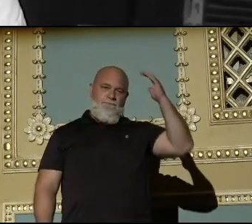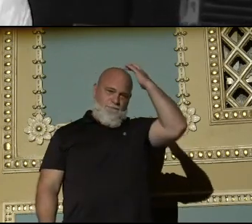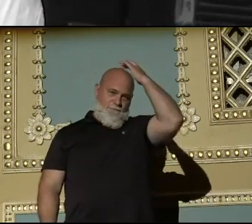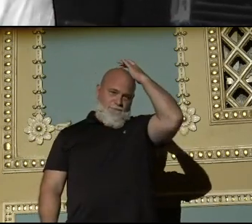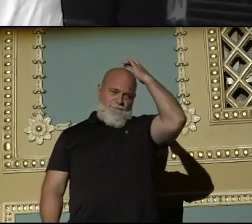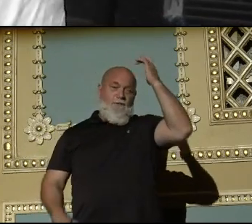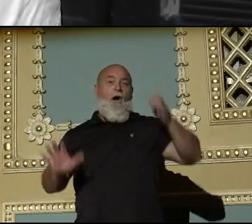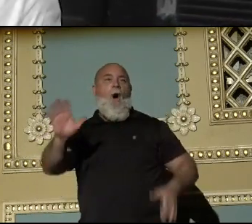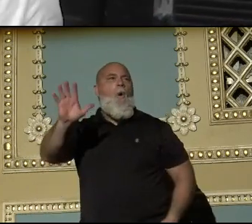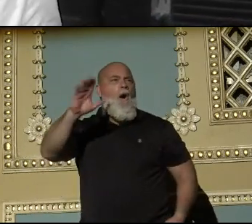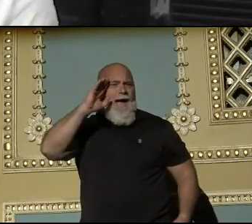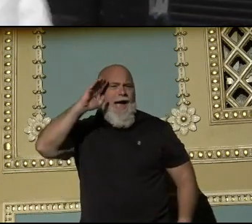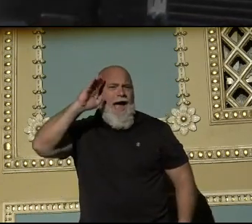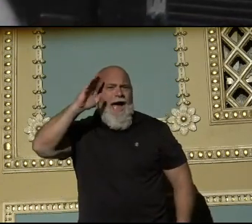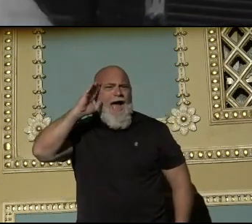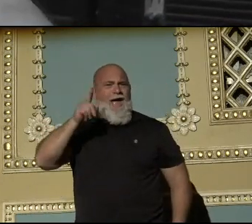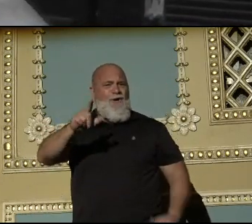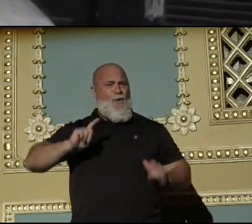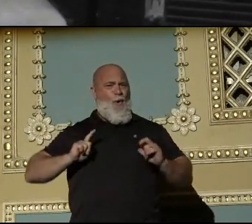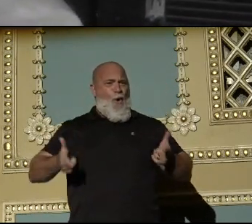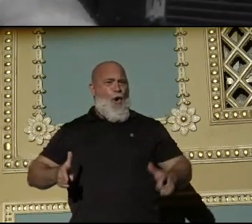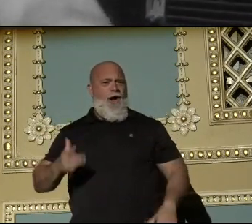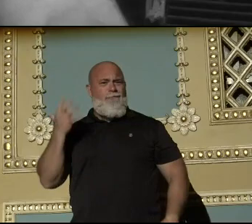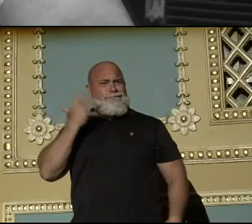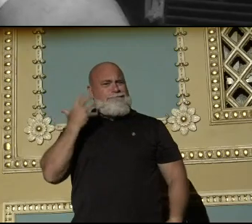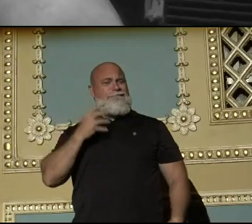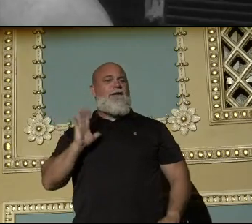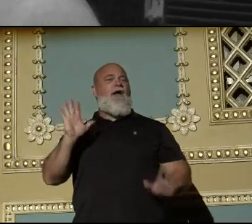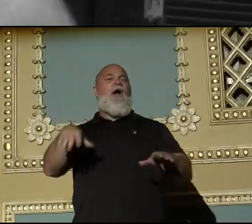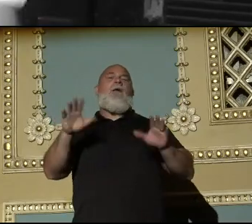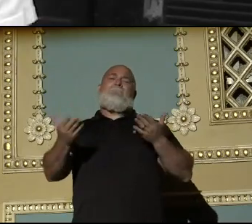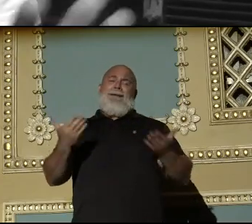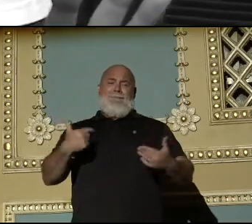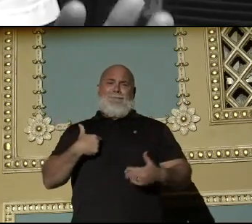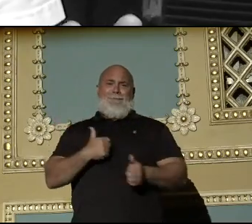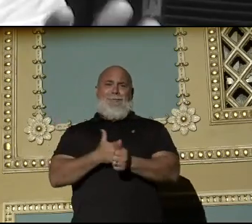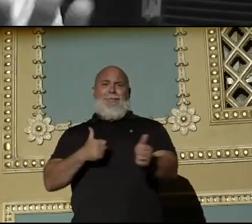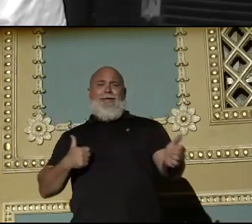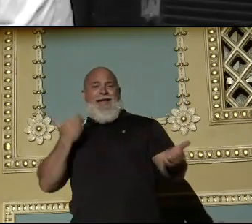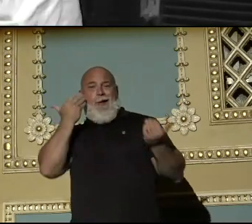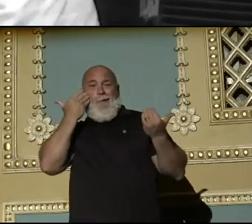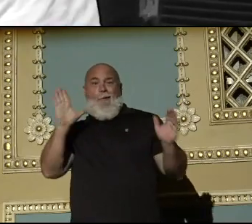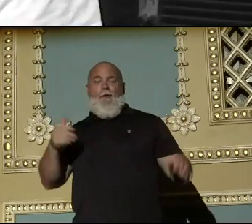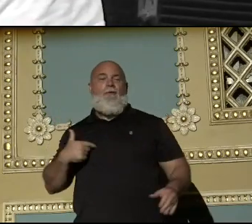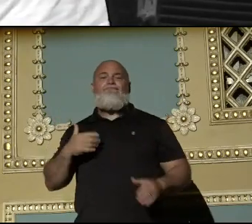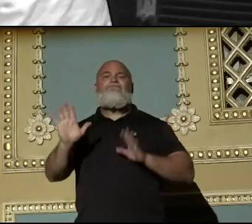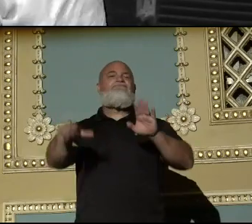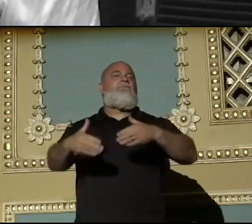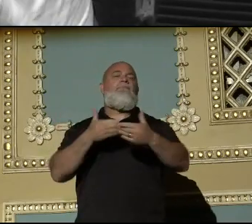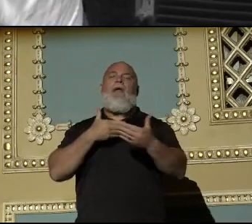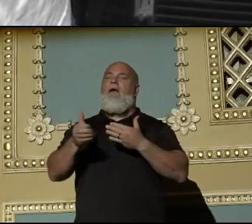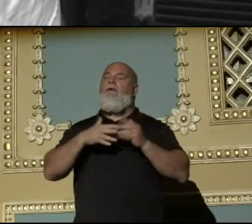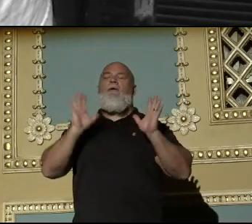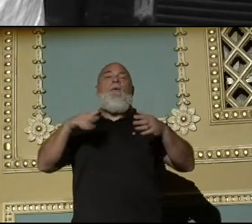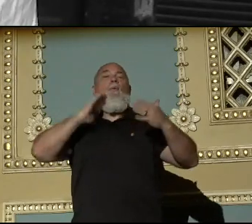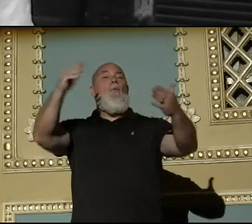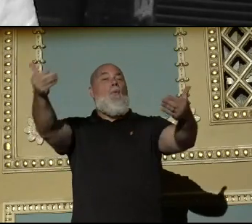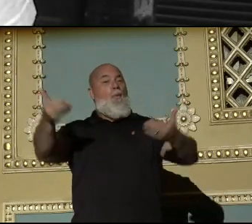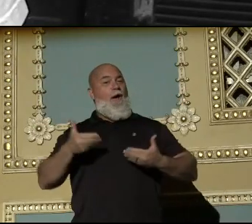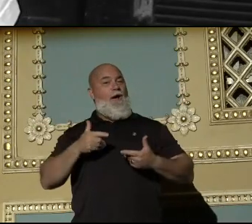Oh, hey there. You're early. No, maybe I'm running late. No matter. Welcome to Autumn